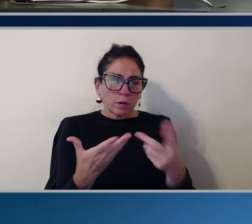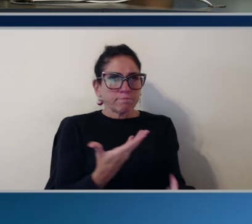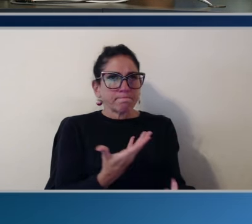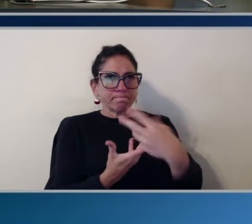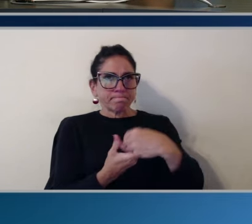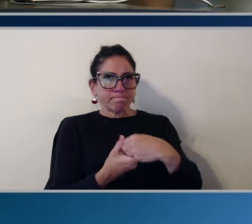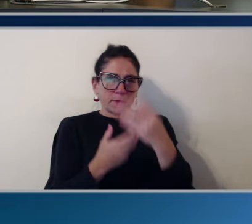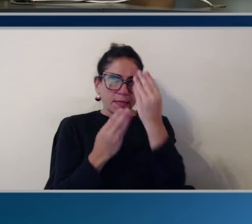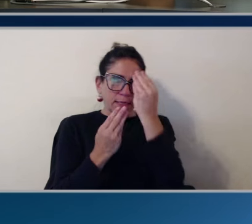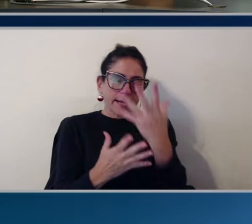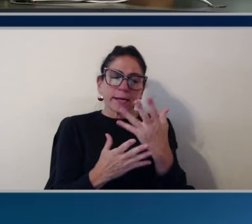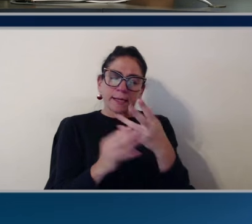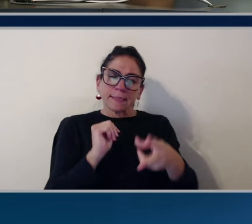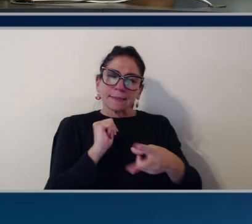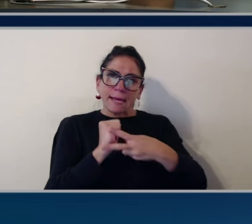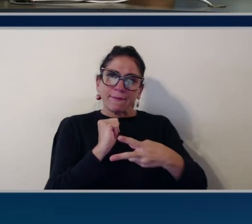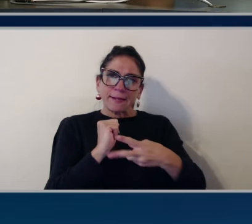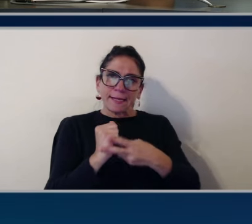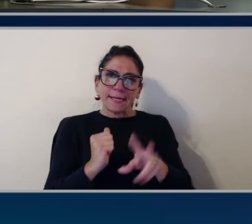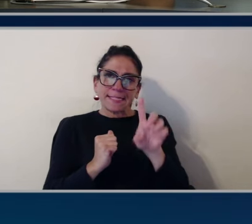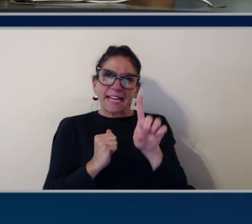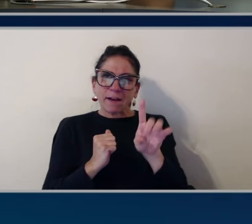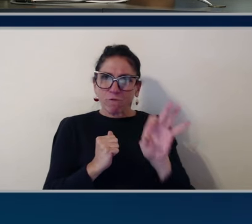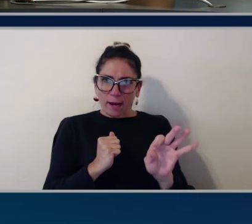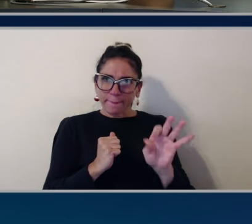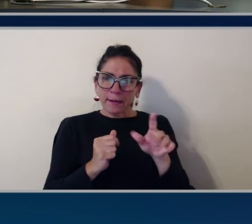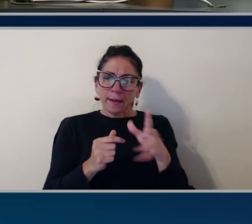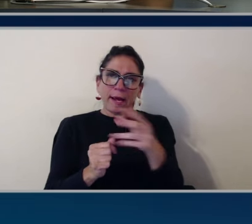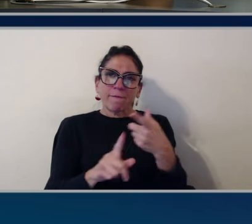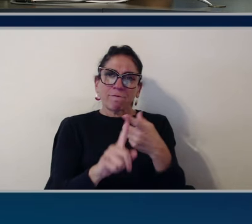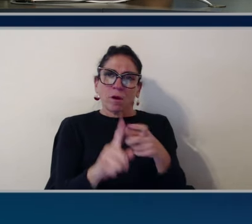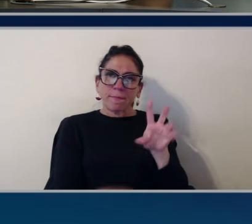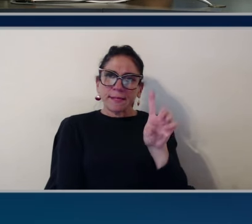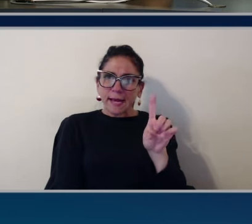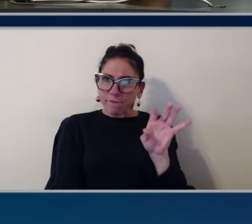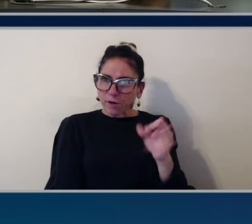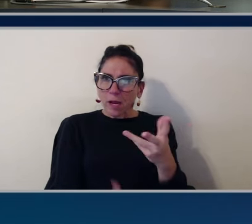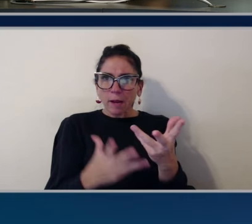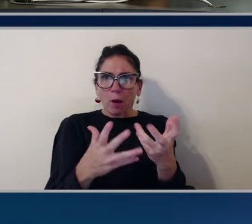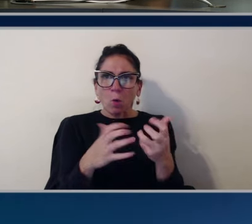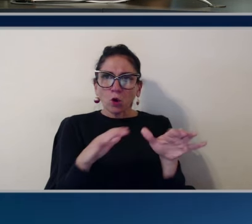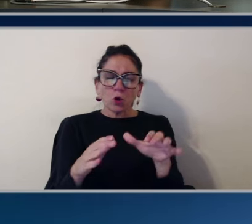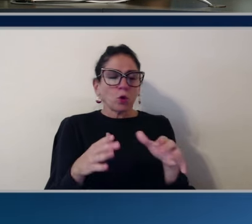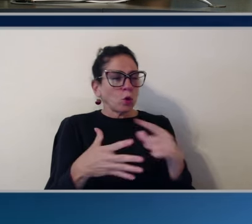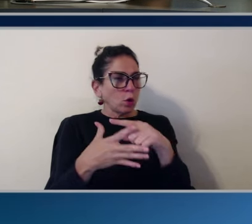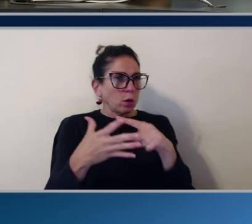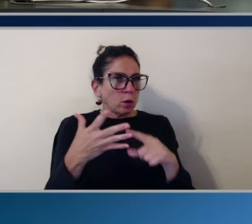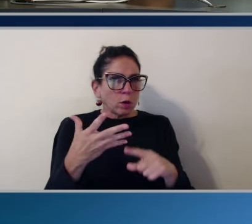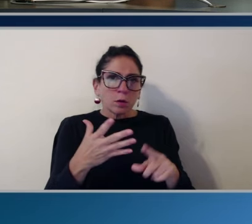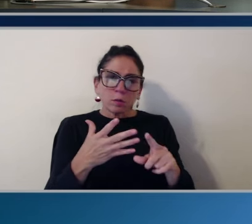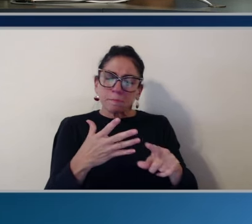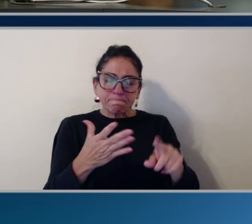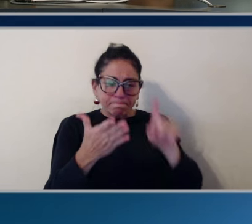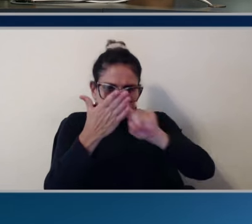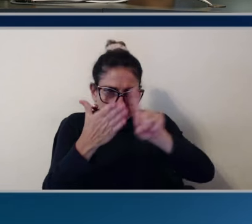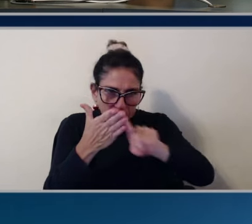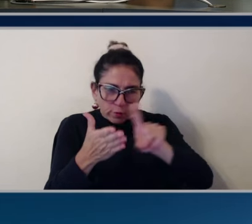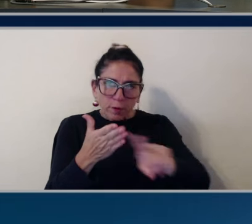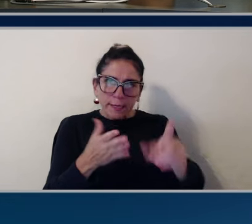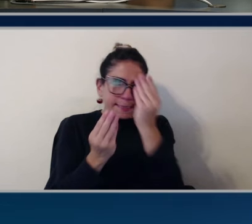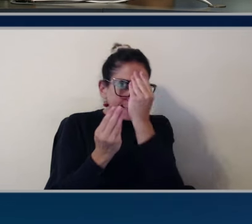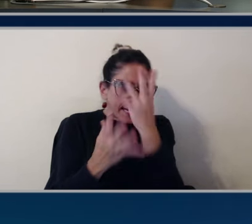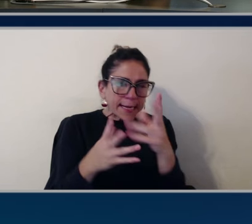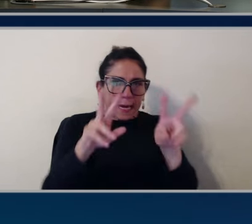it in a data frame. And then from the data frame, I want to do a bunch of like exploratory data analysis, a list of